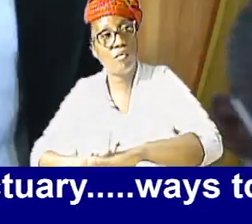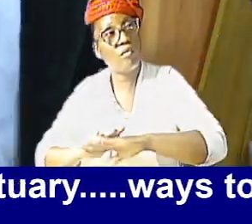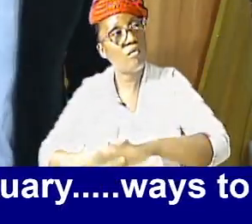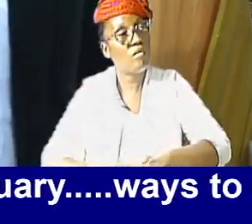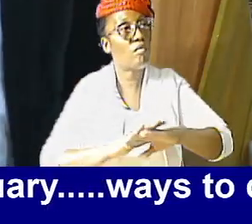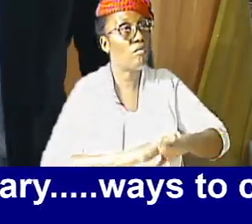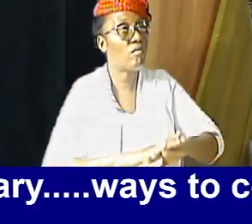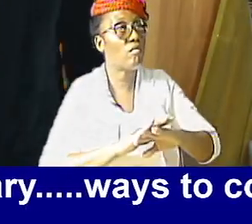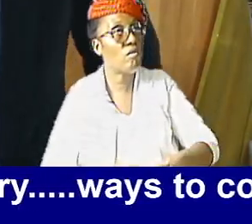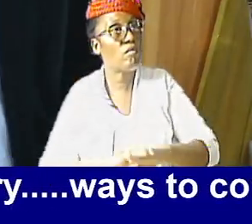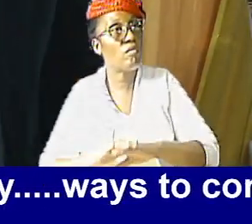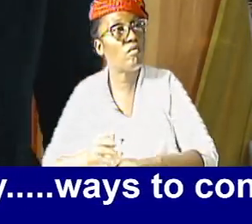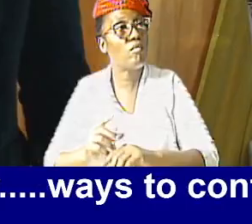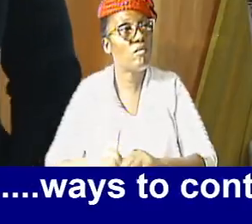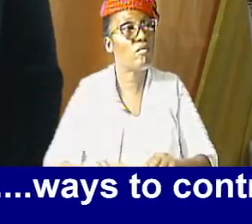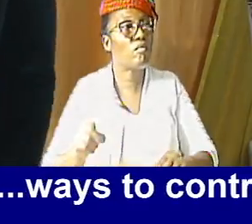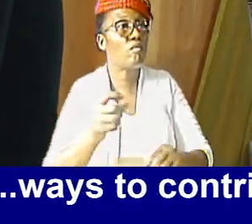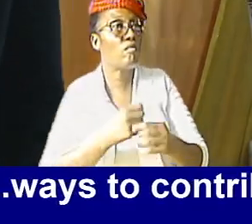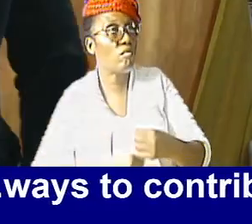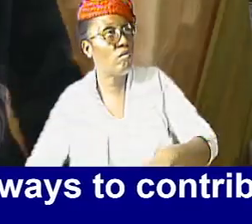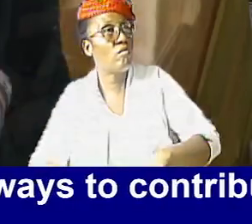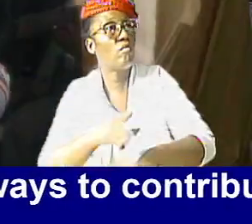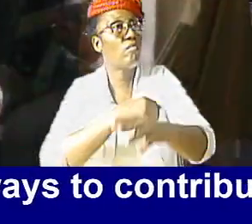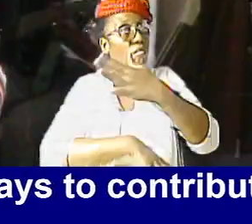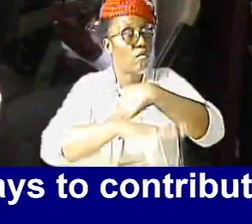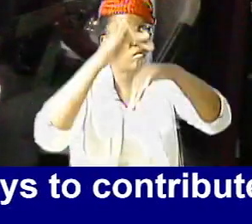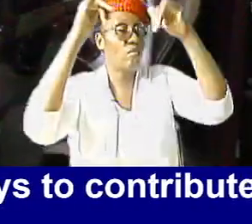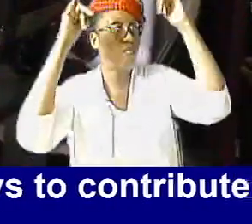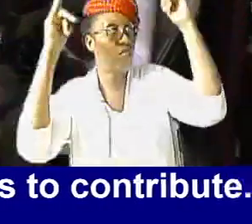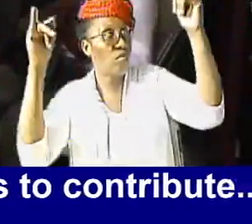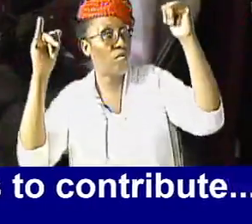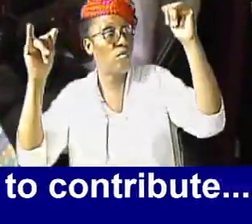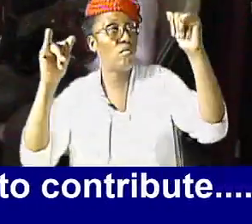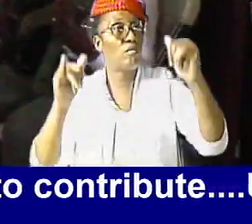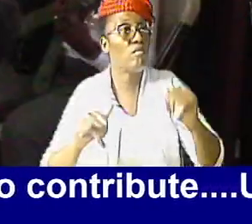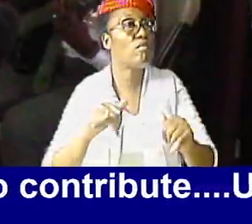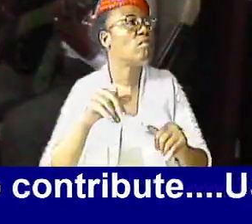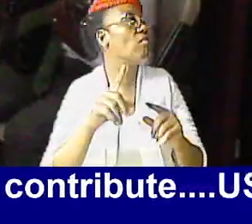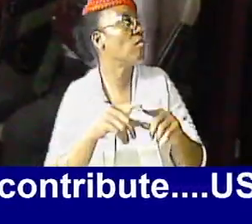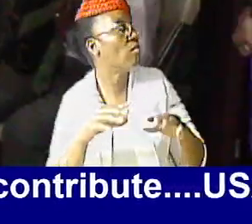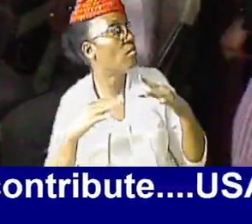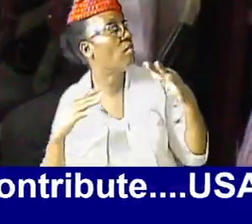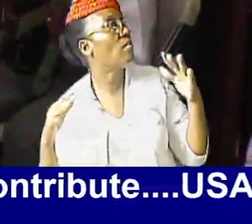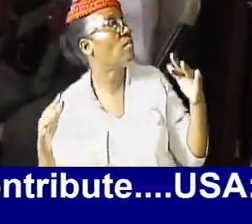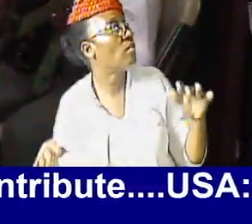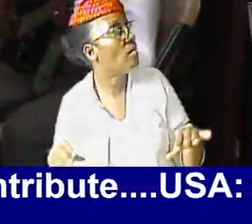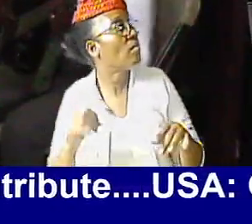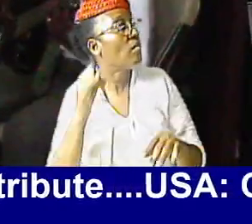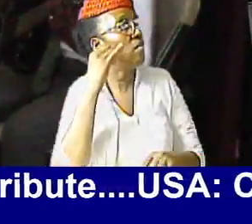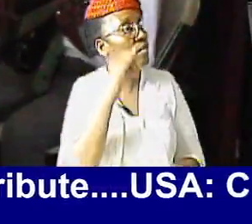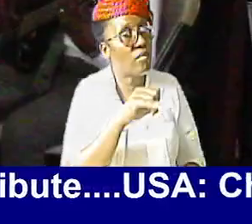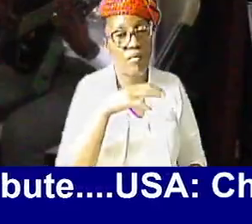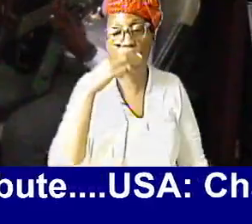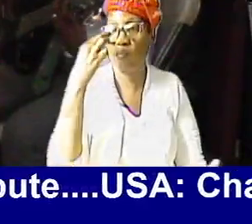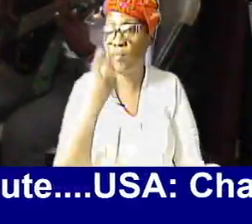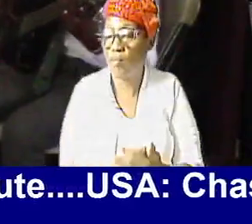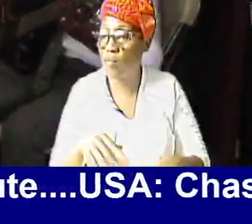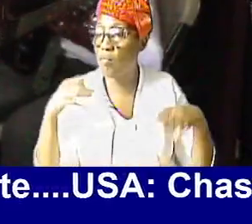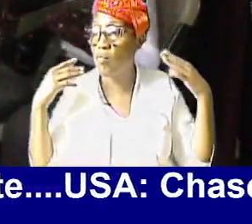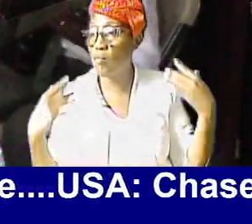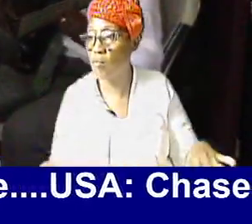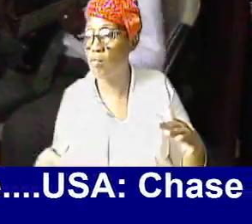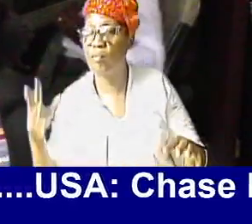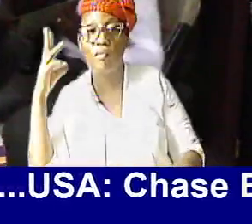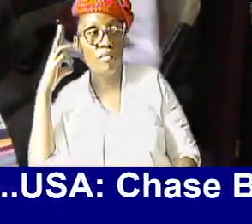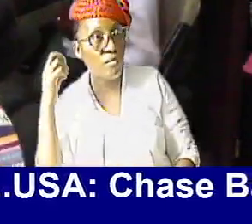Press along to the land of everlasting day. When at last is well done, I